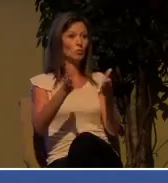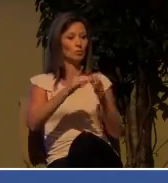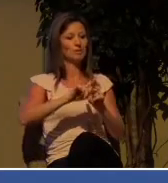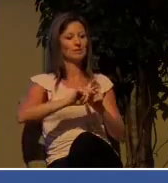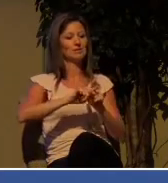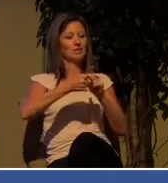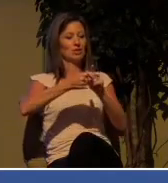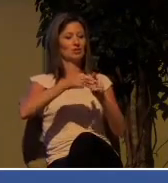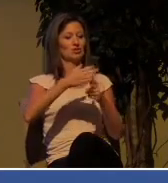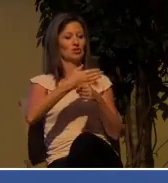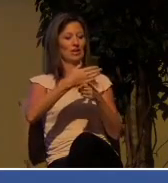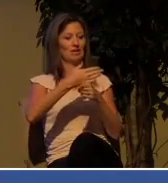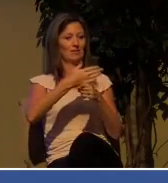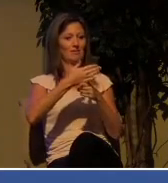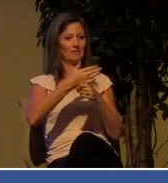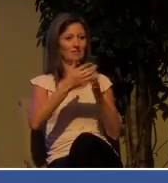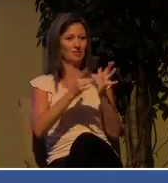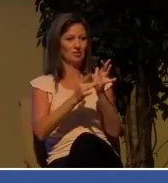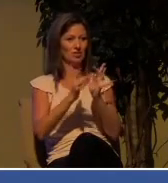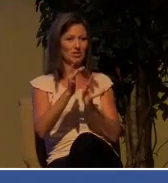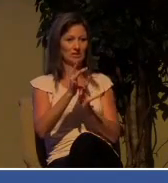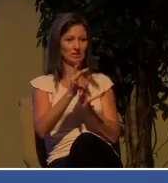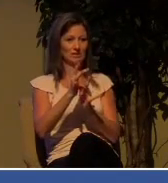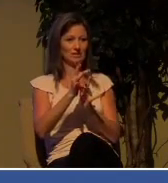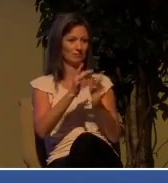Jesus with others from our own lives.